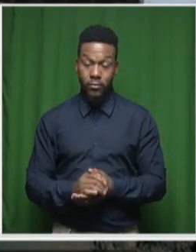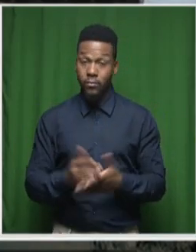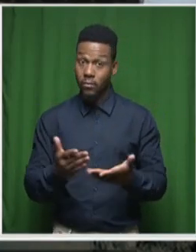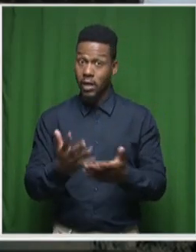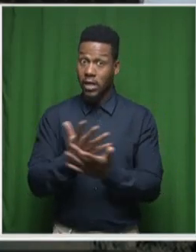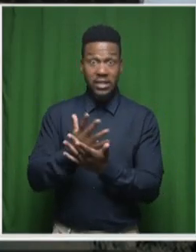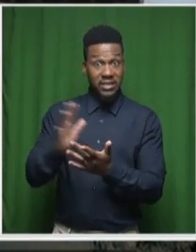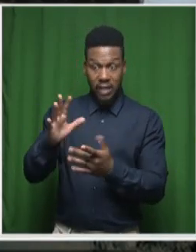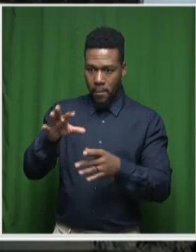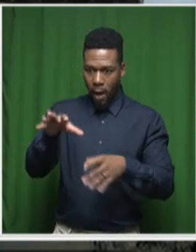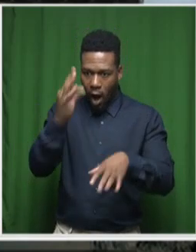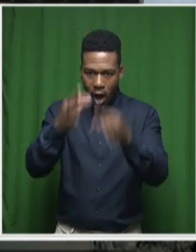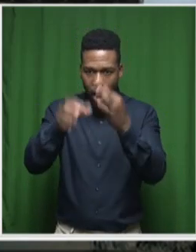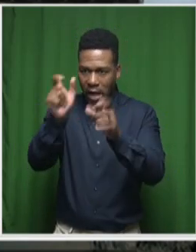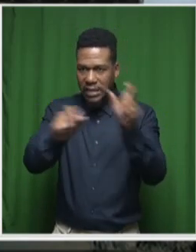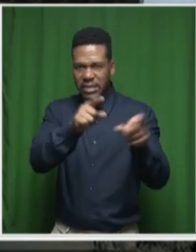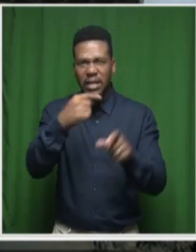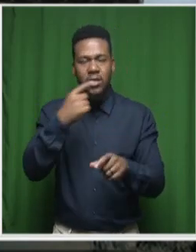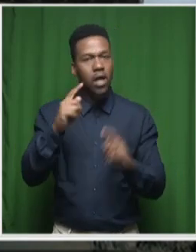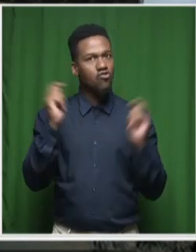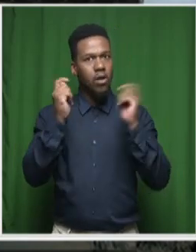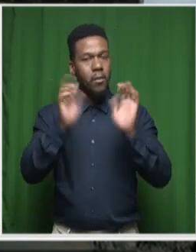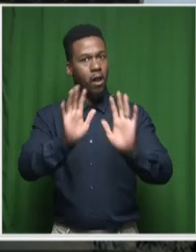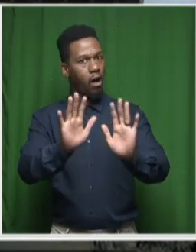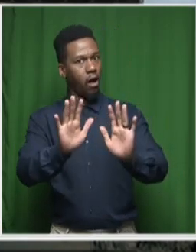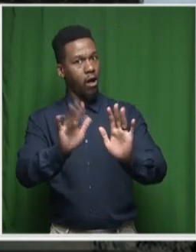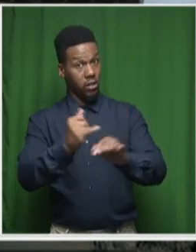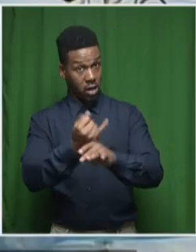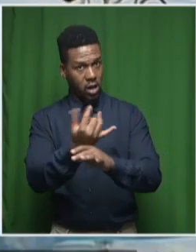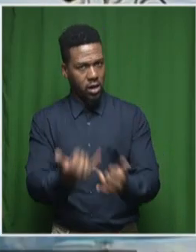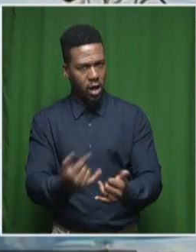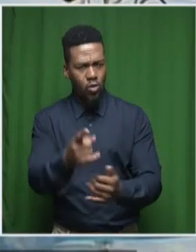not celebrate, it's a bit too early. What are your thoughts on that?